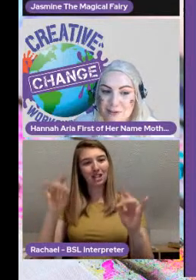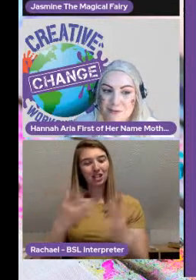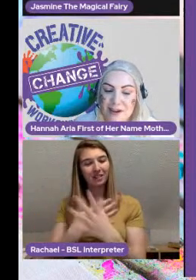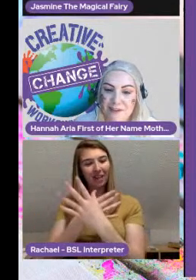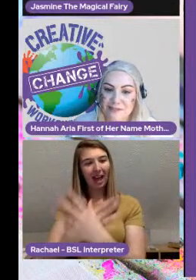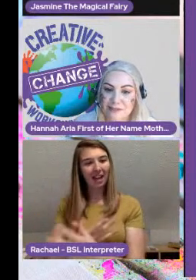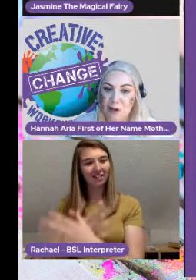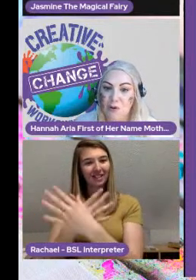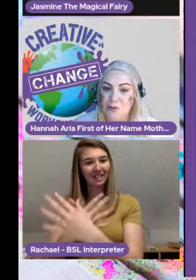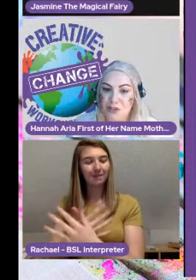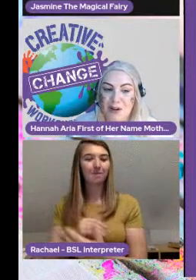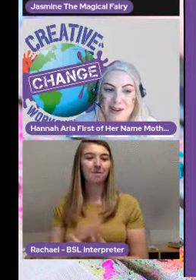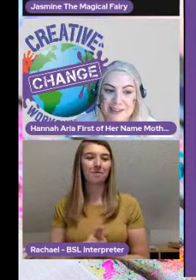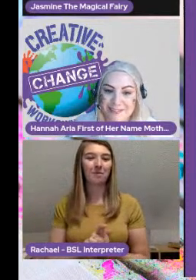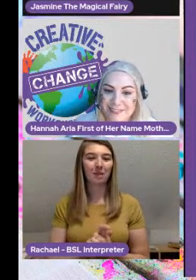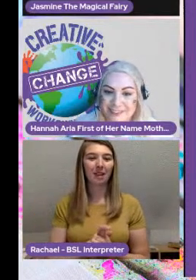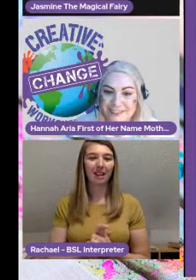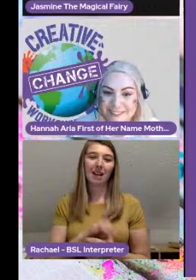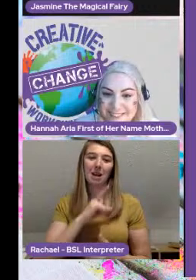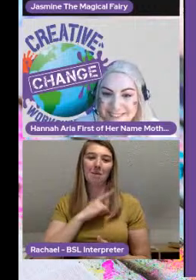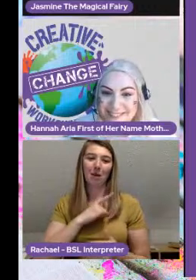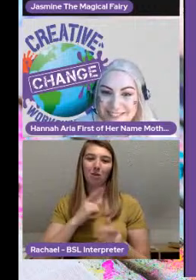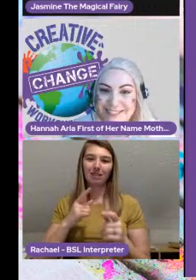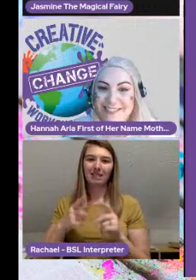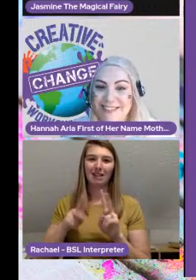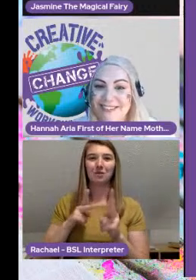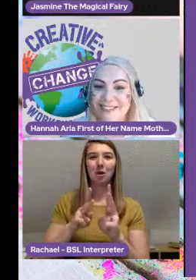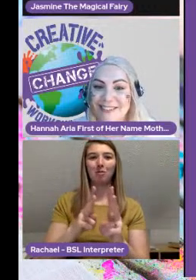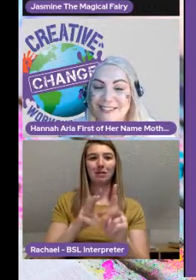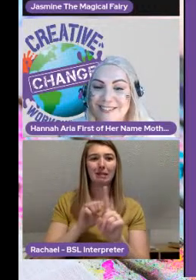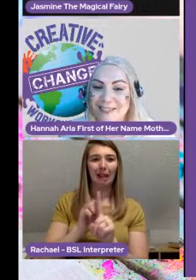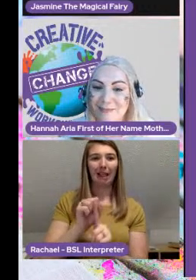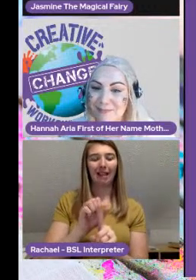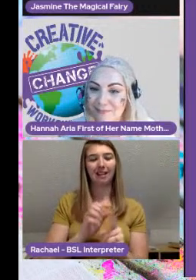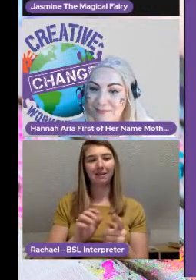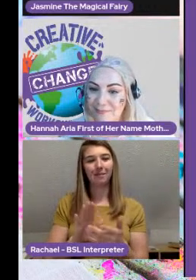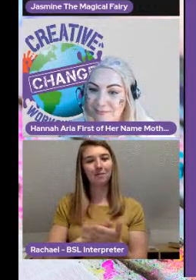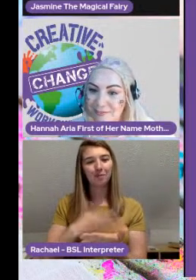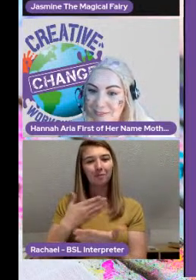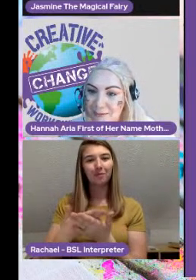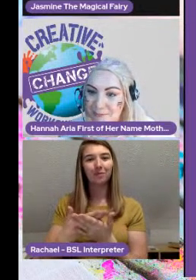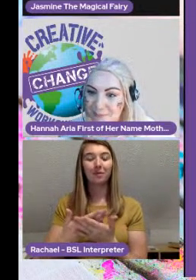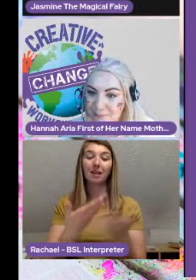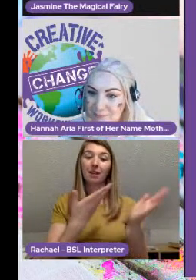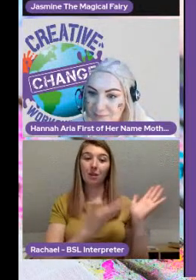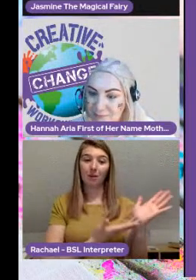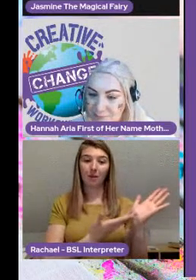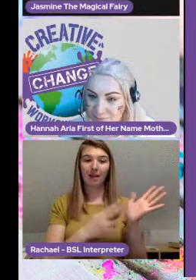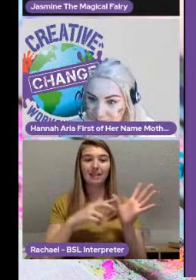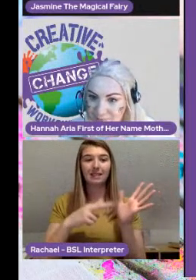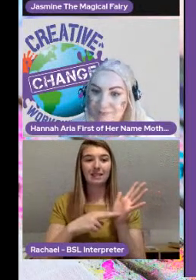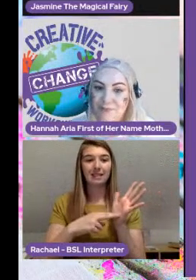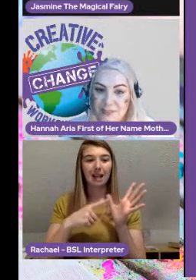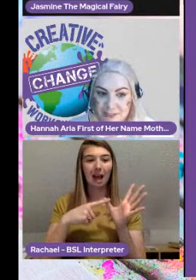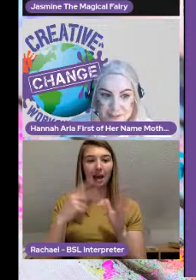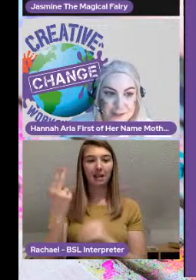Jasmine the Magical Fairy is a long sign. This is Anna's art that we have up on the screen right now.